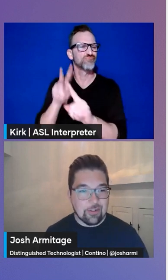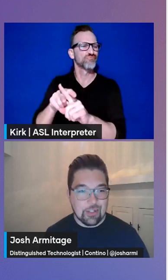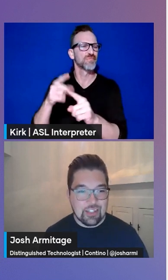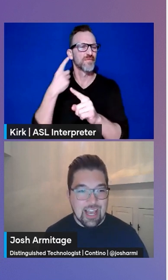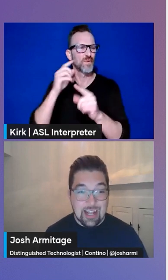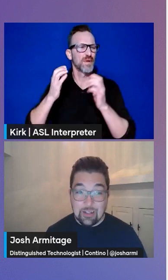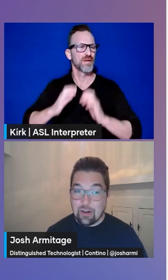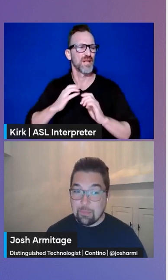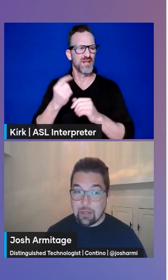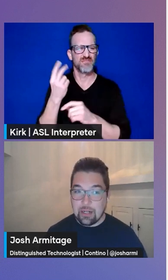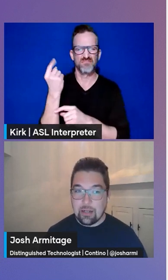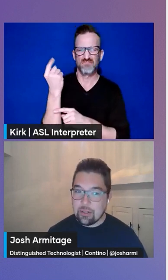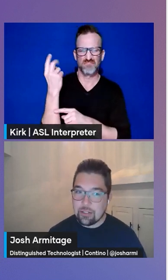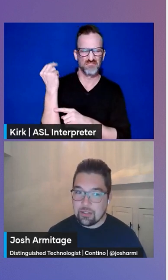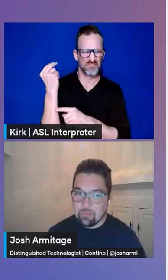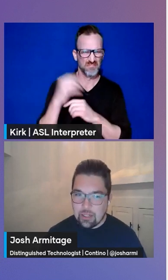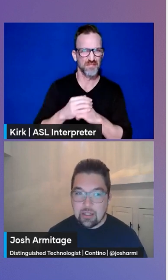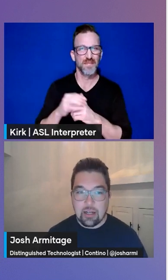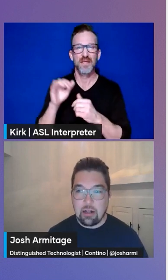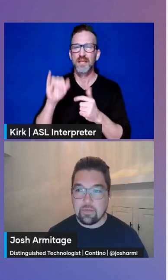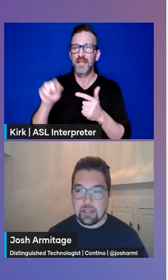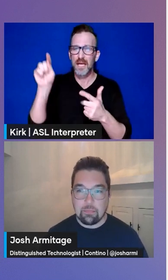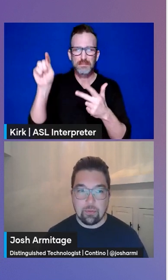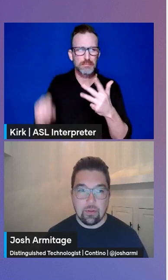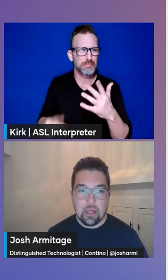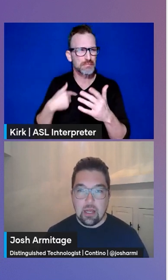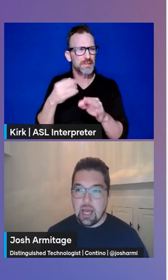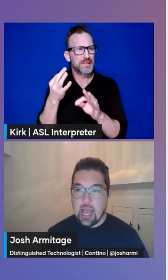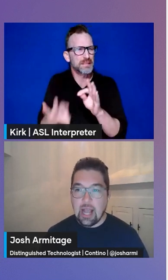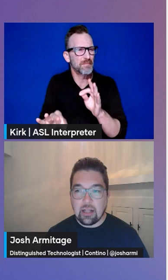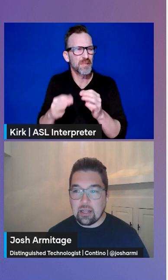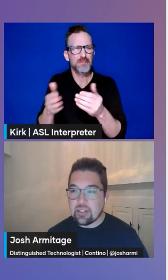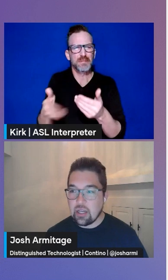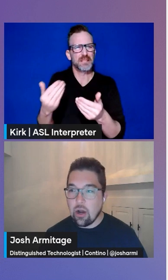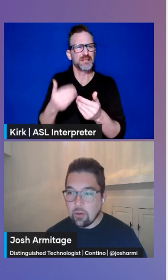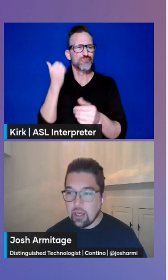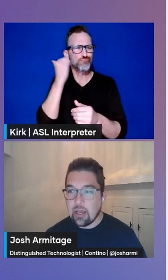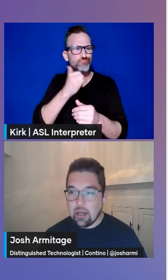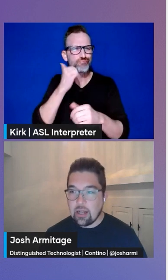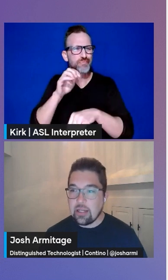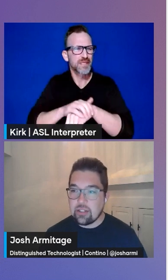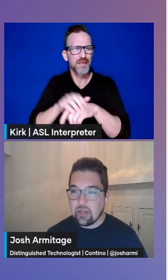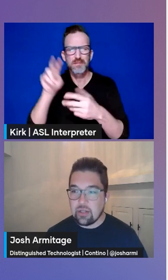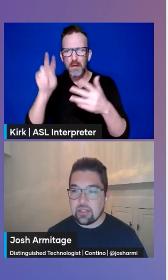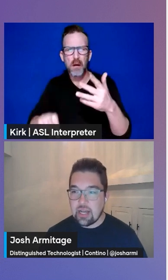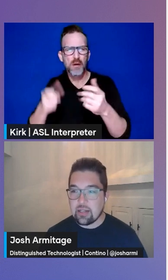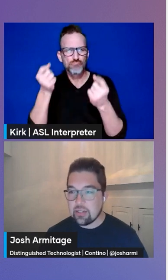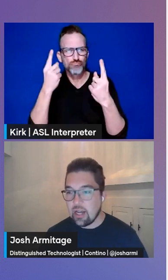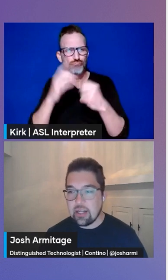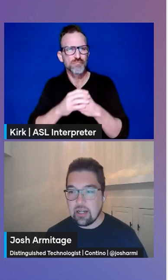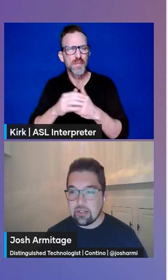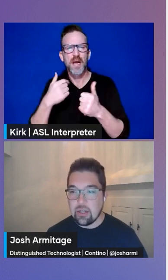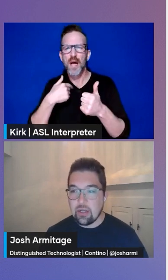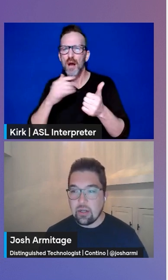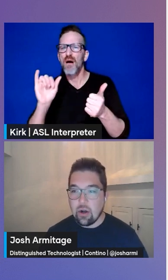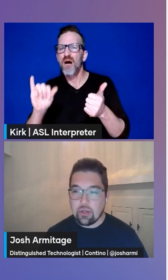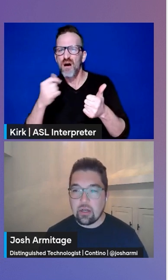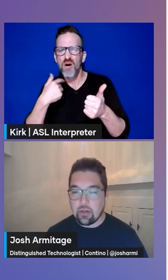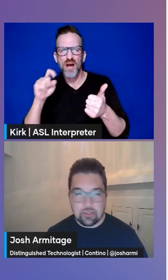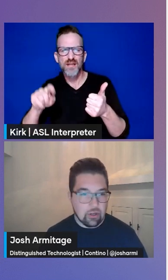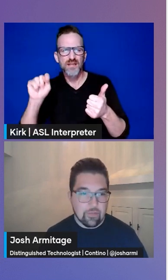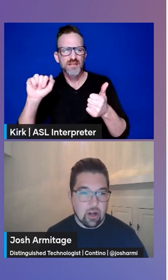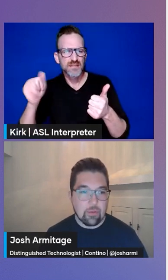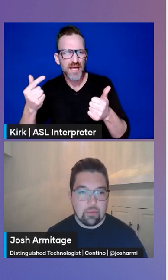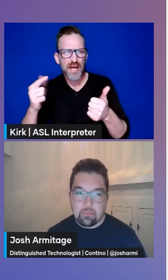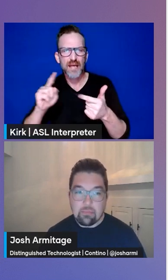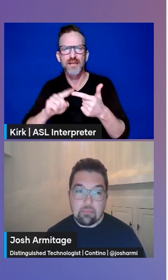easy to understand. It's very plain English. It's really kind of simple. And I can see, okay, I need certain tags. I need owner, cost